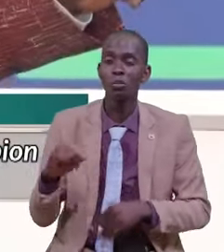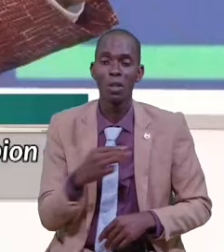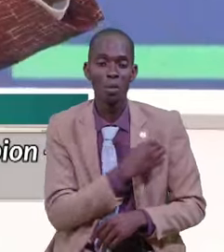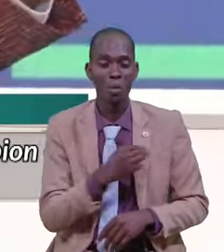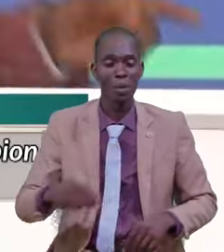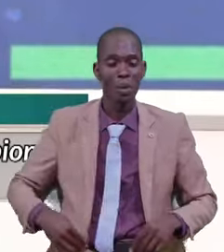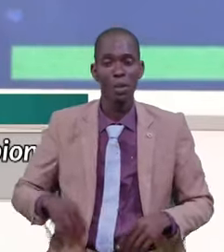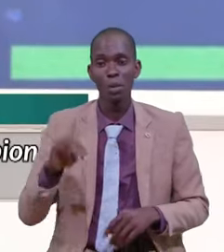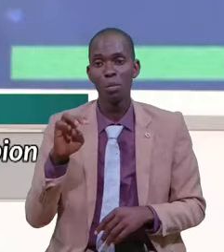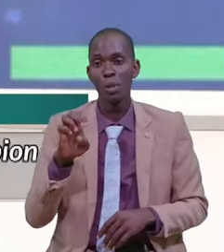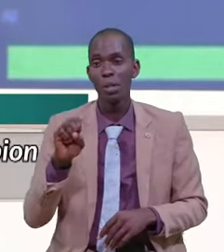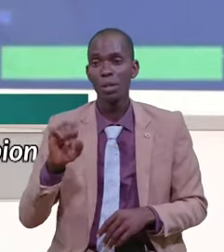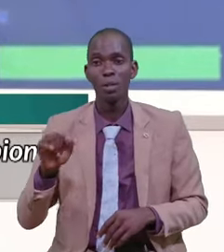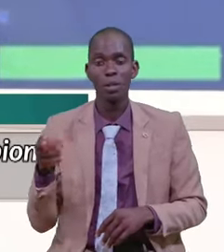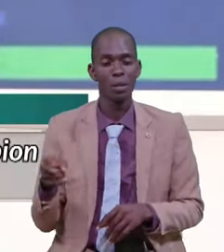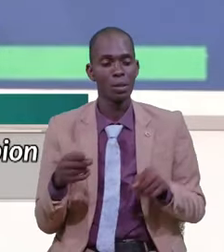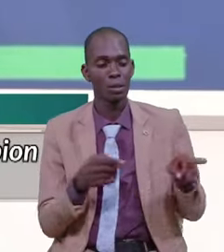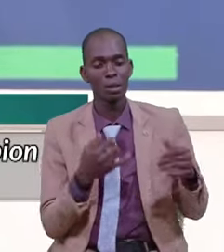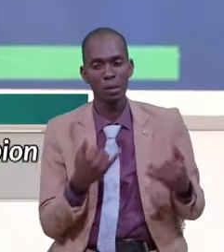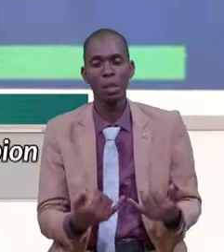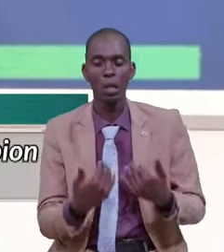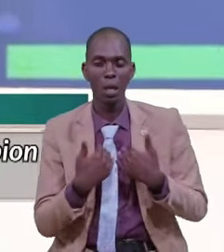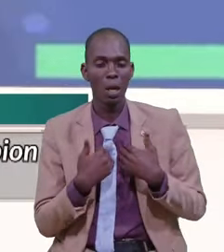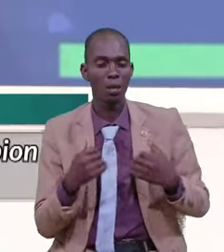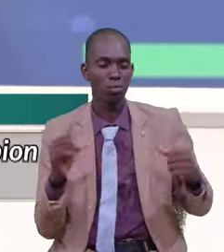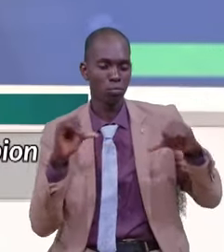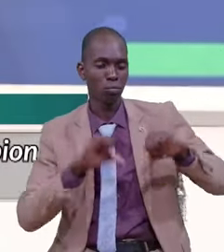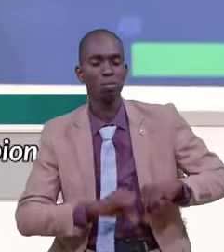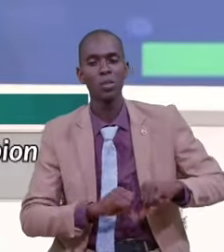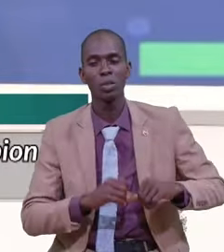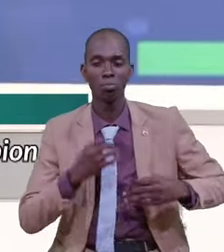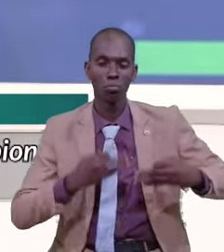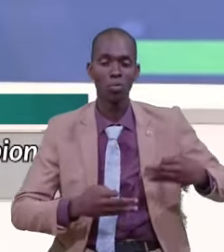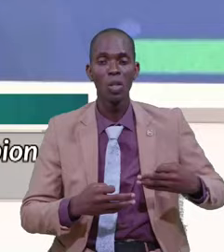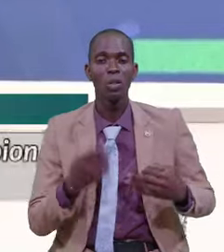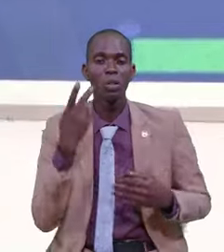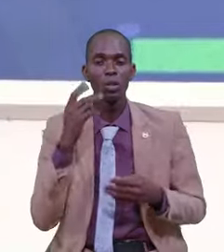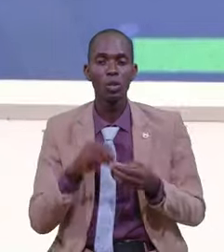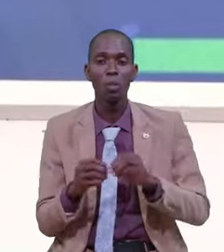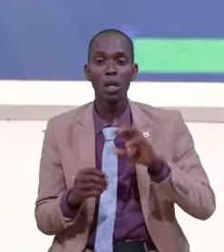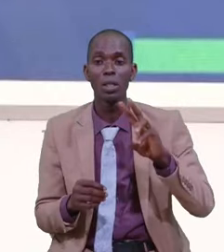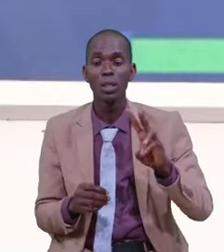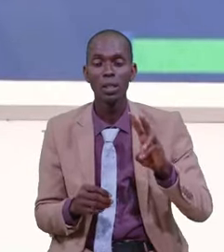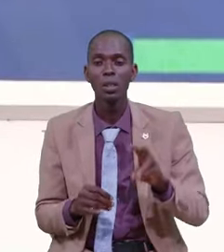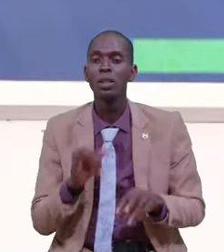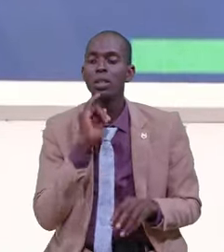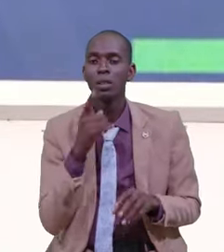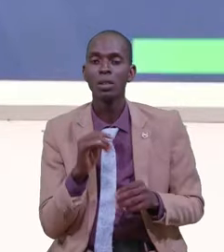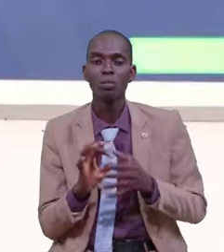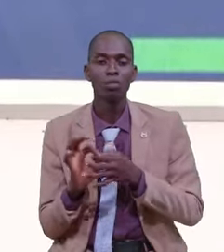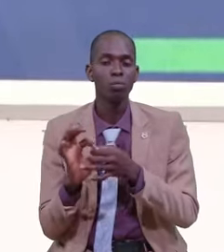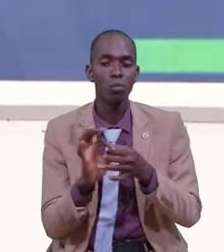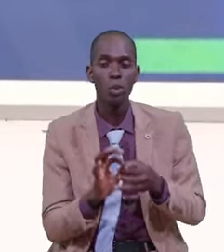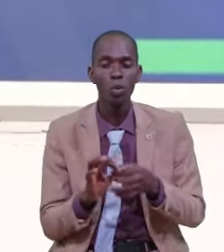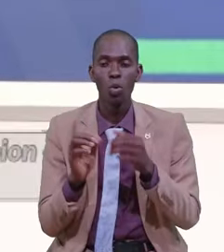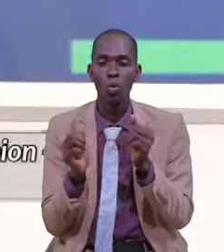He had condemnation. I come to number six, and it's the companionship